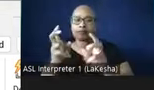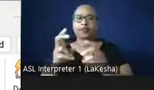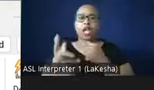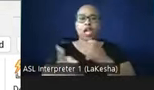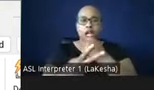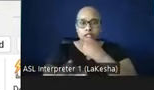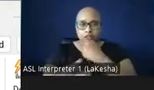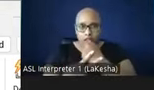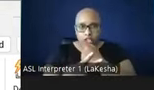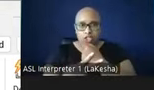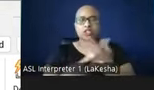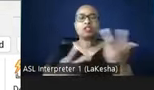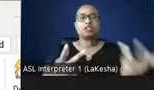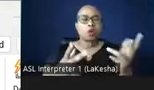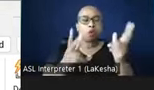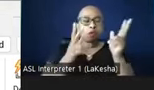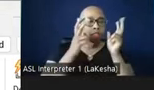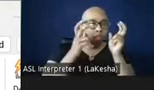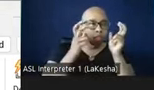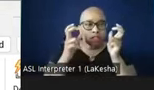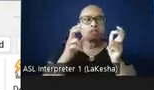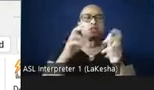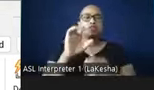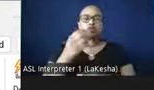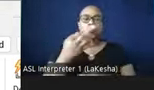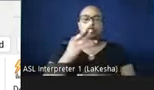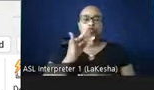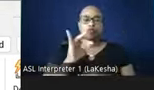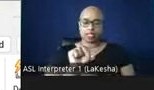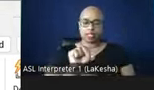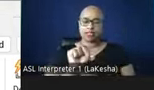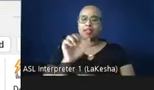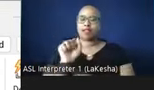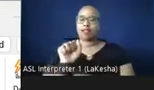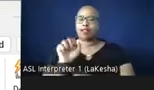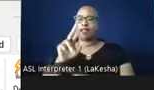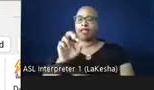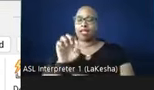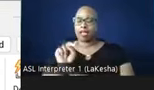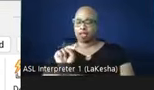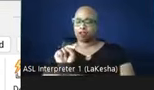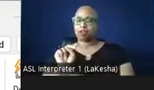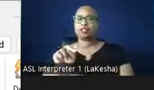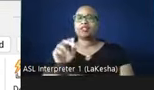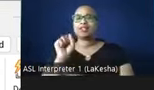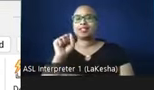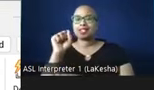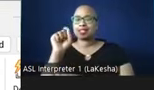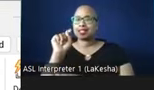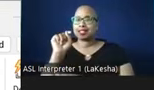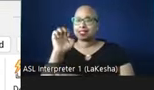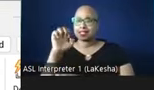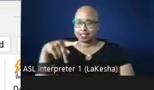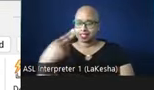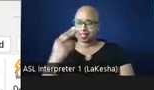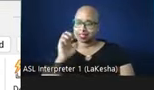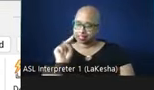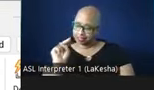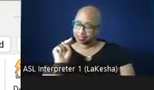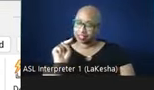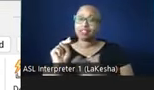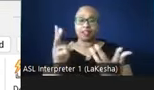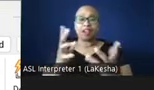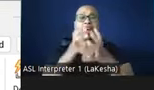you speak today, you know, Chris, Aaron, and Stephen, sounds like a lot of work needs to be done by people who know how to work with their